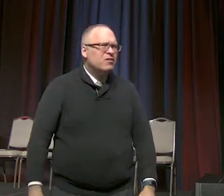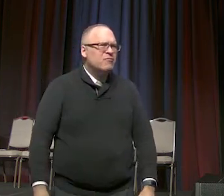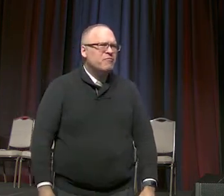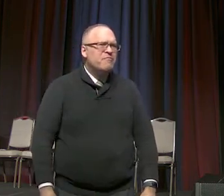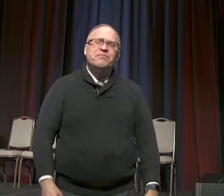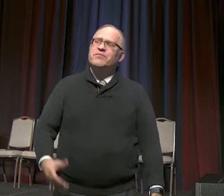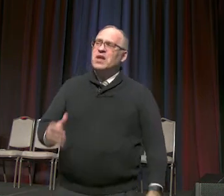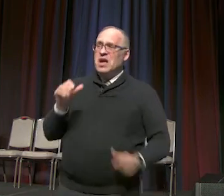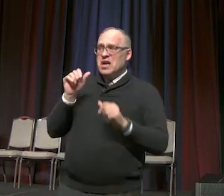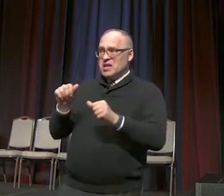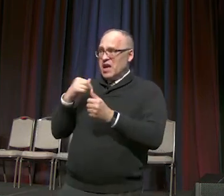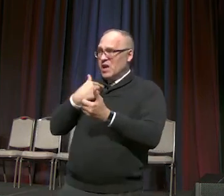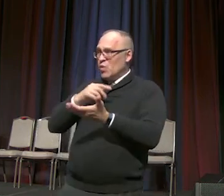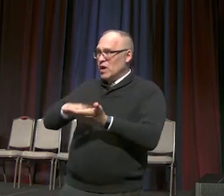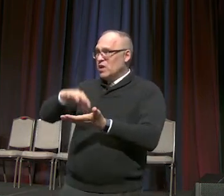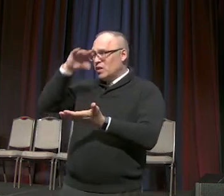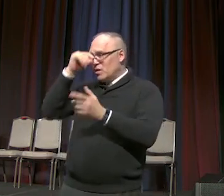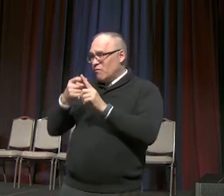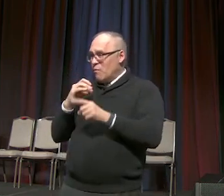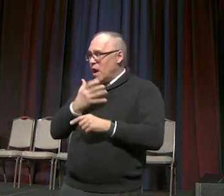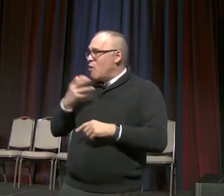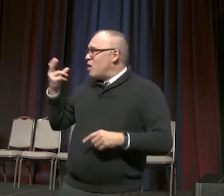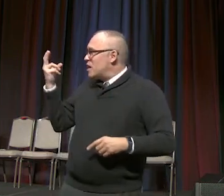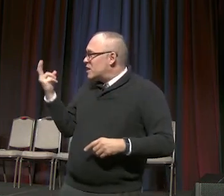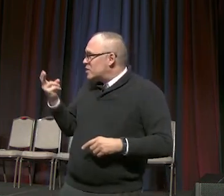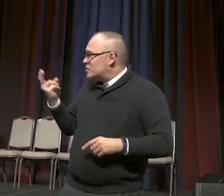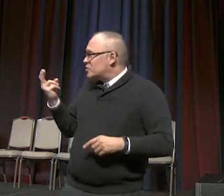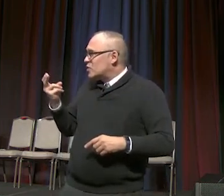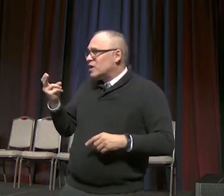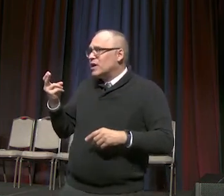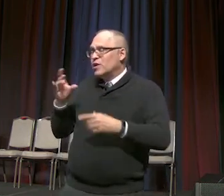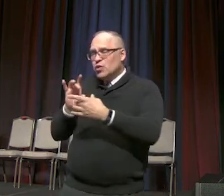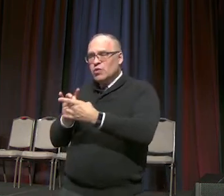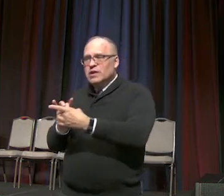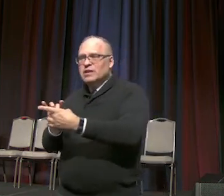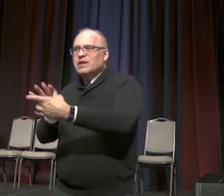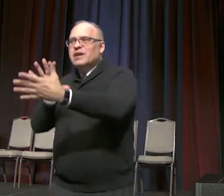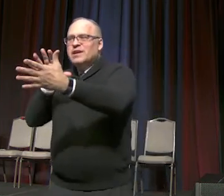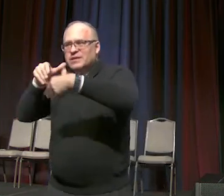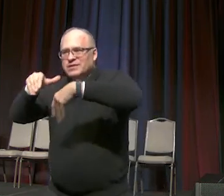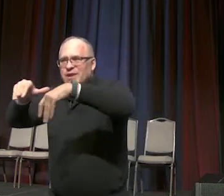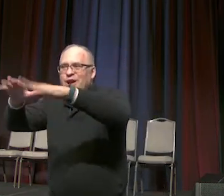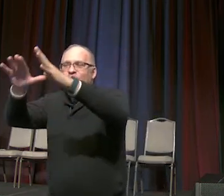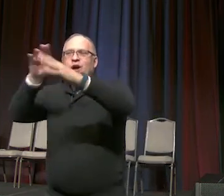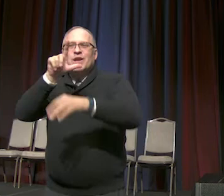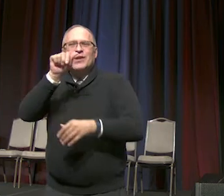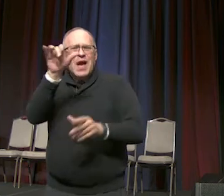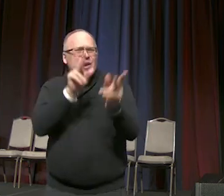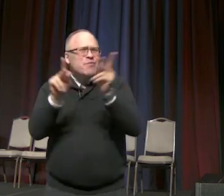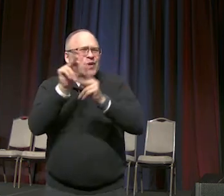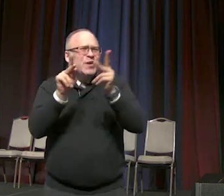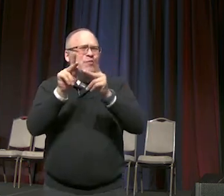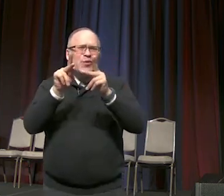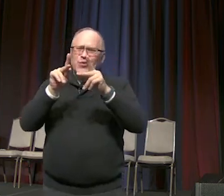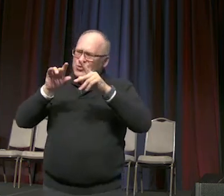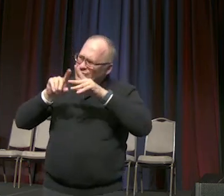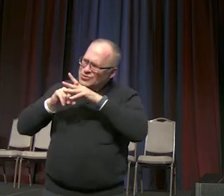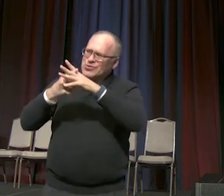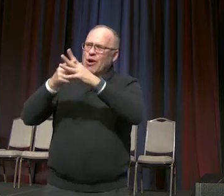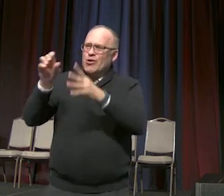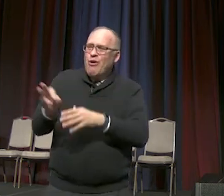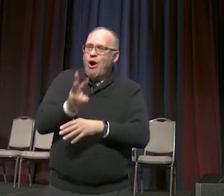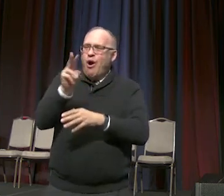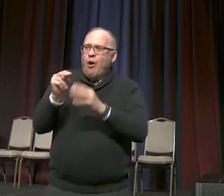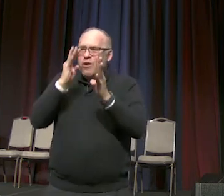Can we learn from our history how to release lay people to inhabit their own incarnational ministries that